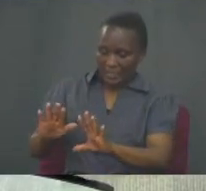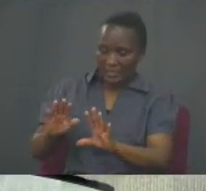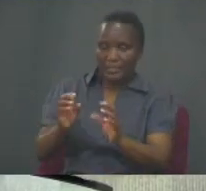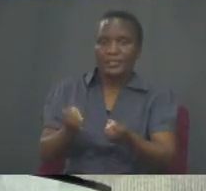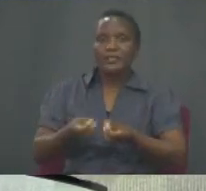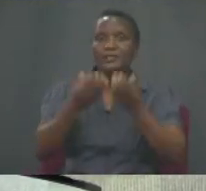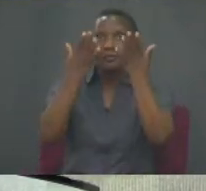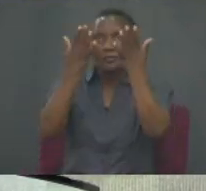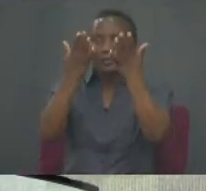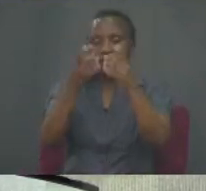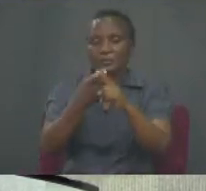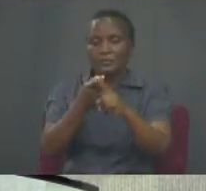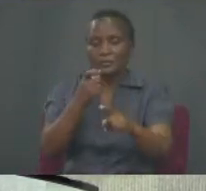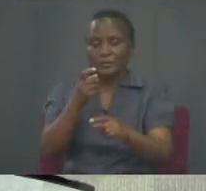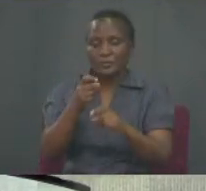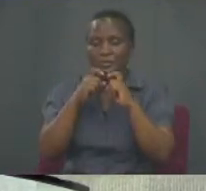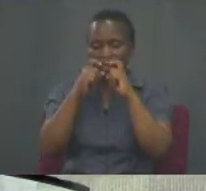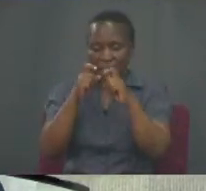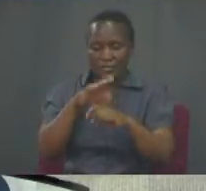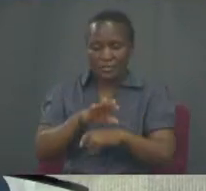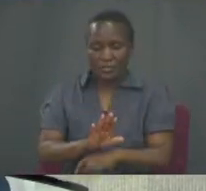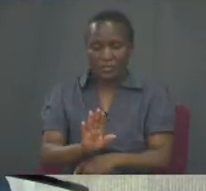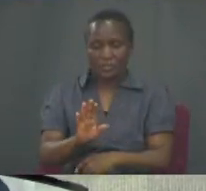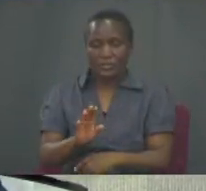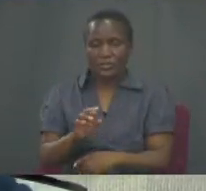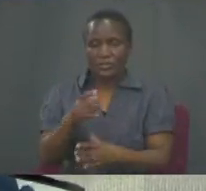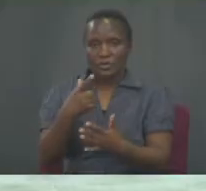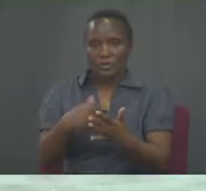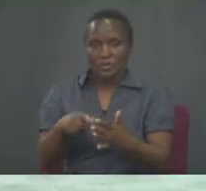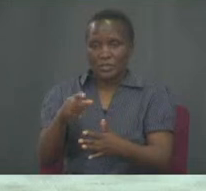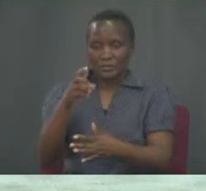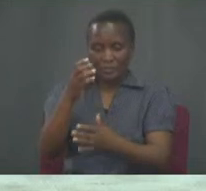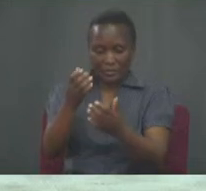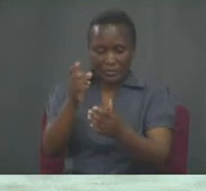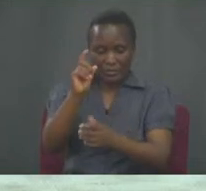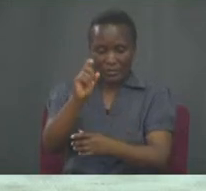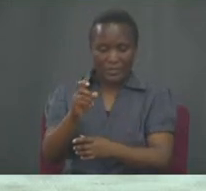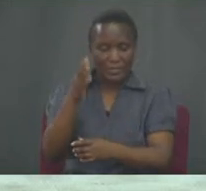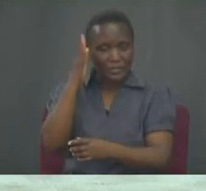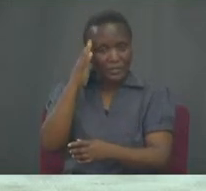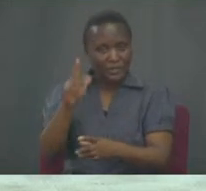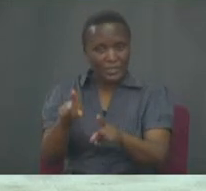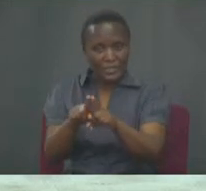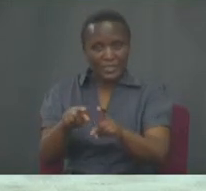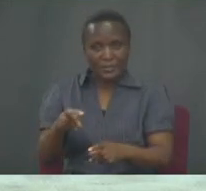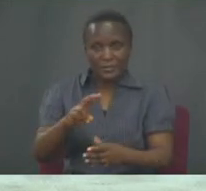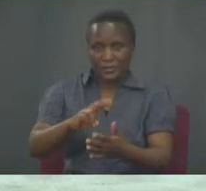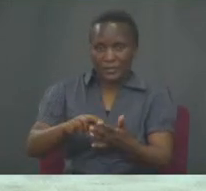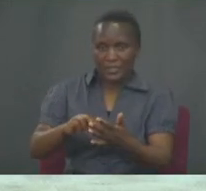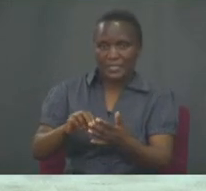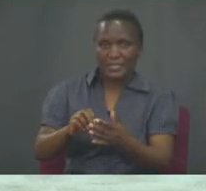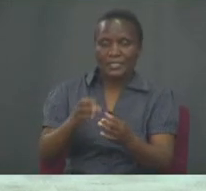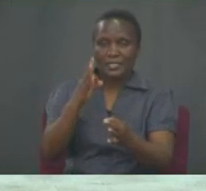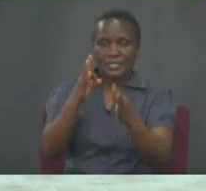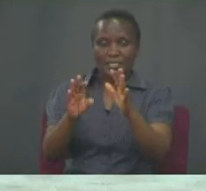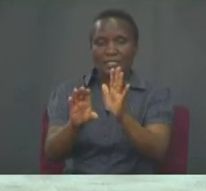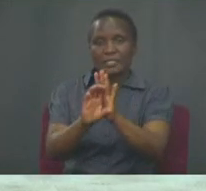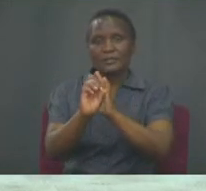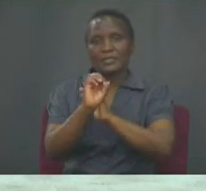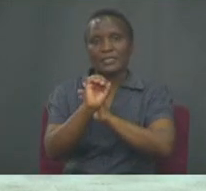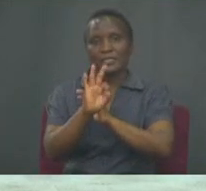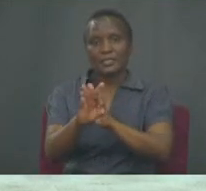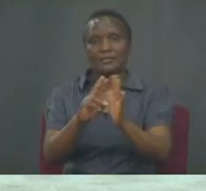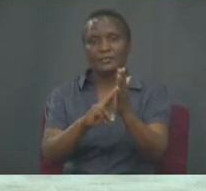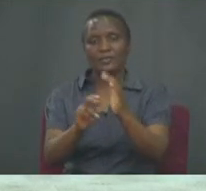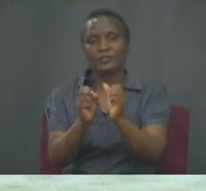your sin. What you need to notice, if we read Judges chapter 3, verse 12. Let's read together. Judges chapter 3, verse 12.